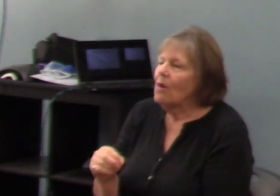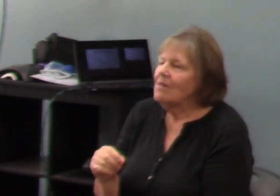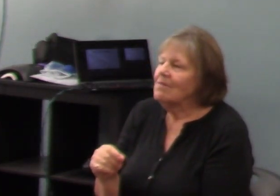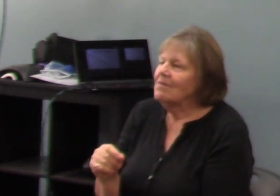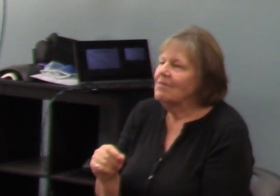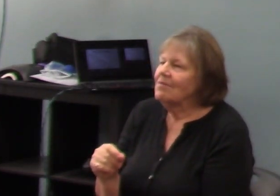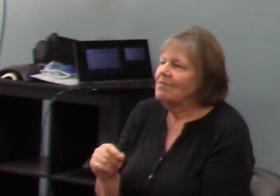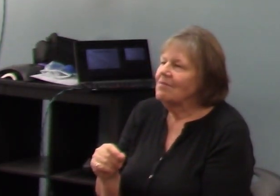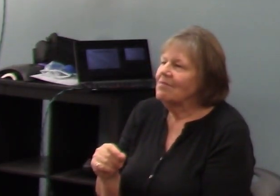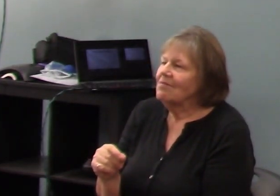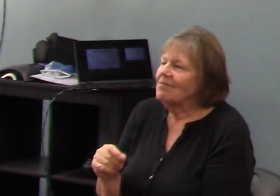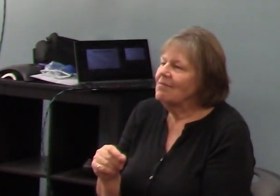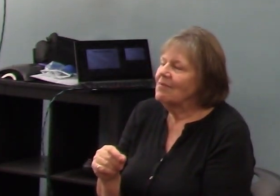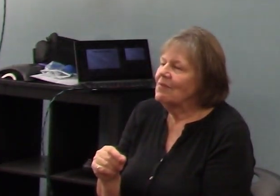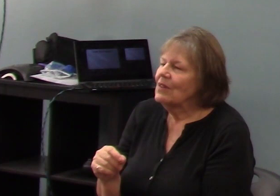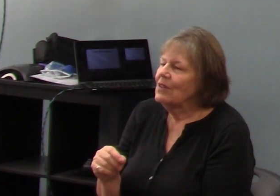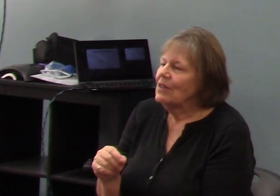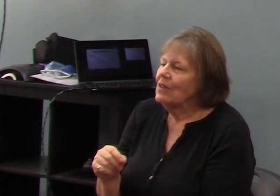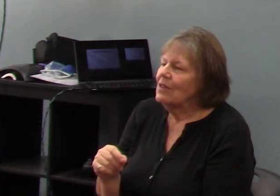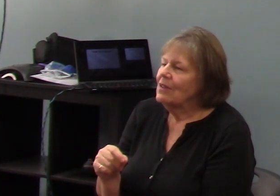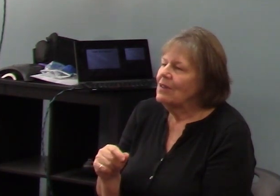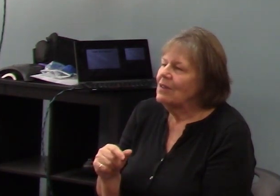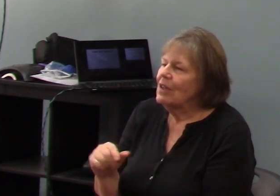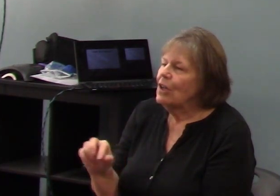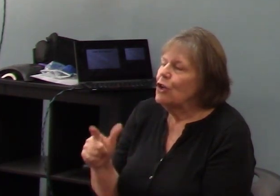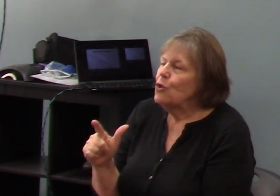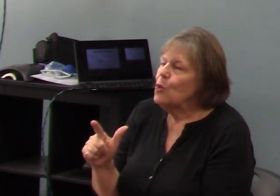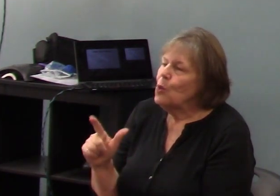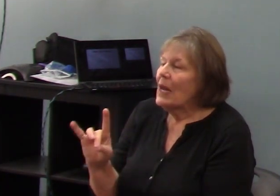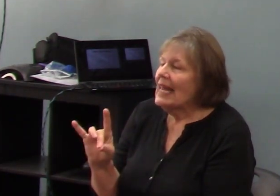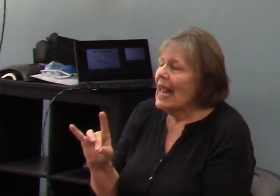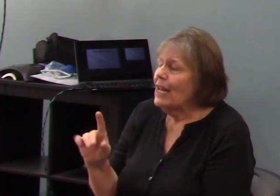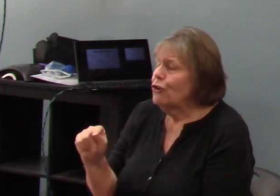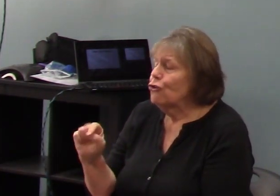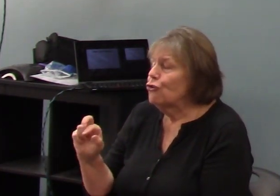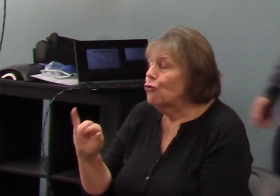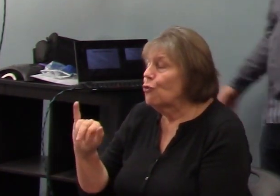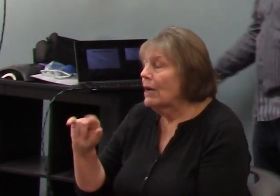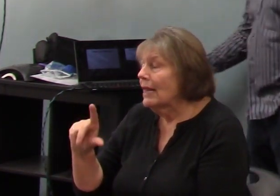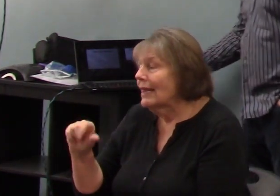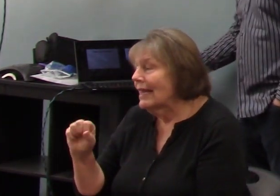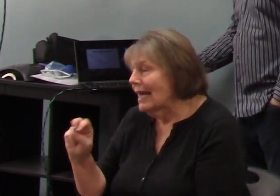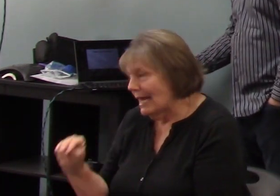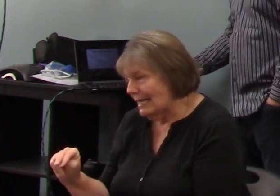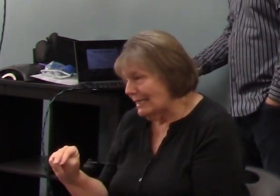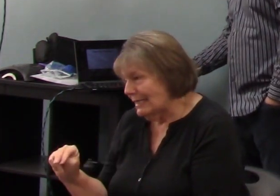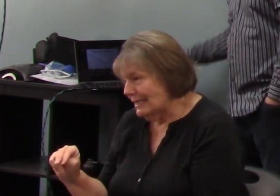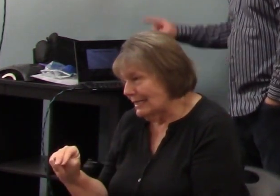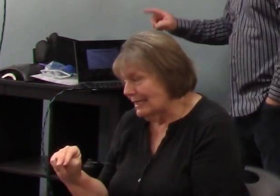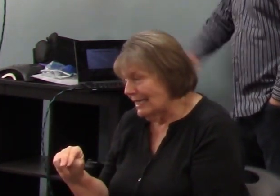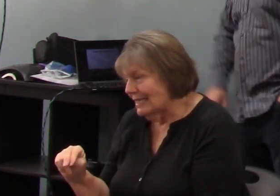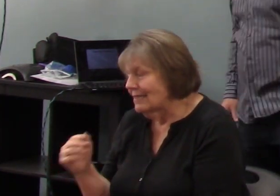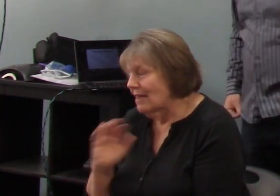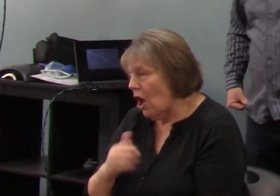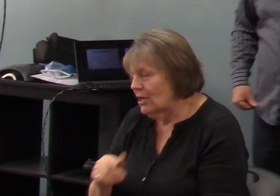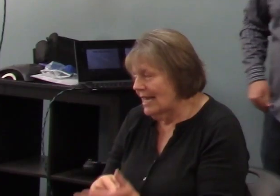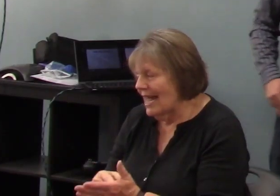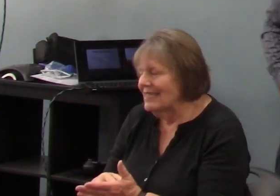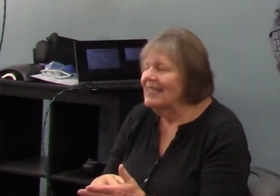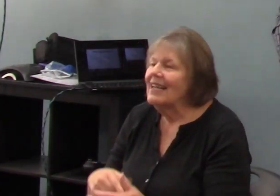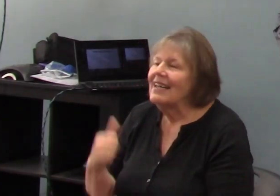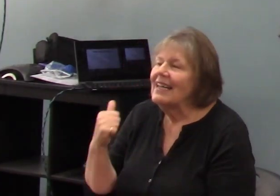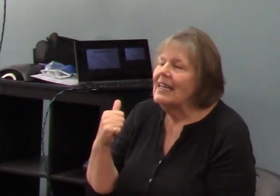times 2.8, so 28 trillion, something like that. All right, what do we got here? Here's the number